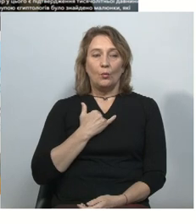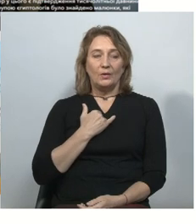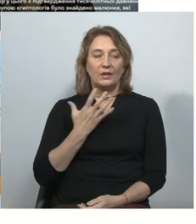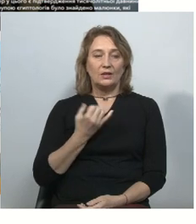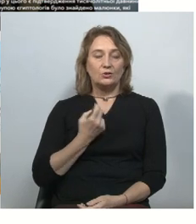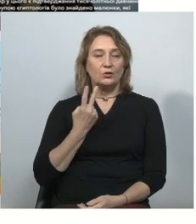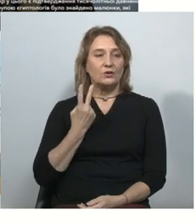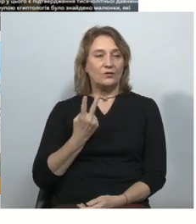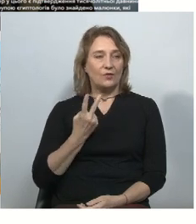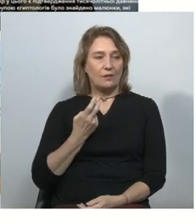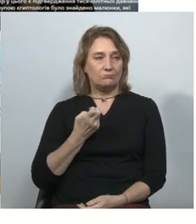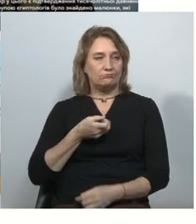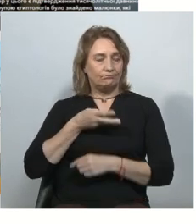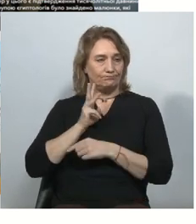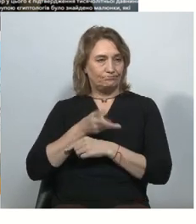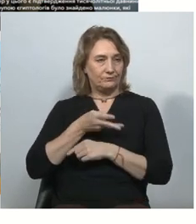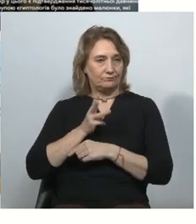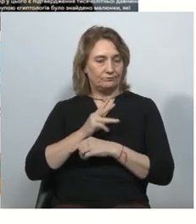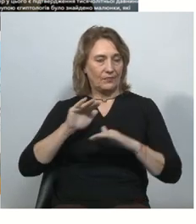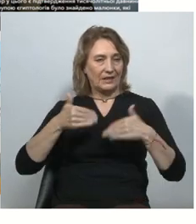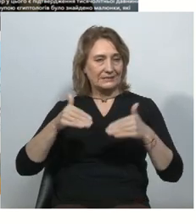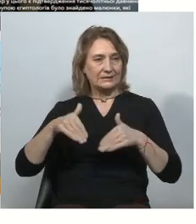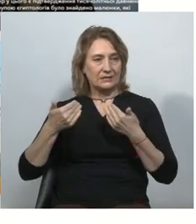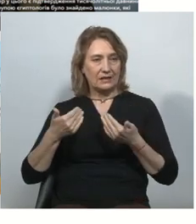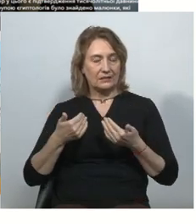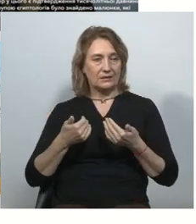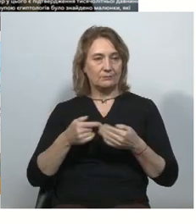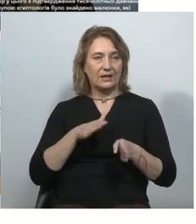new. And I have two more slides I would like to show you.